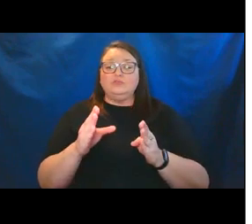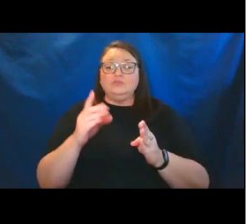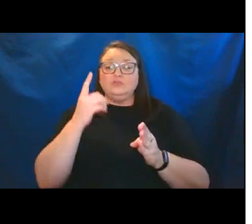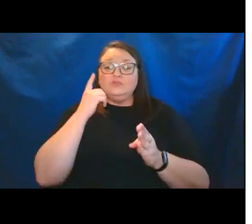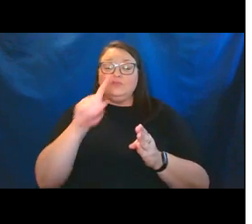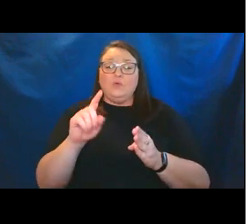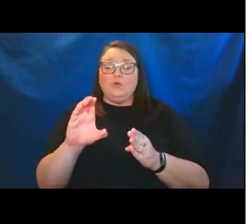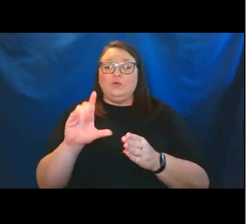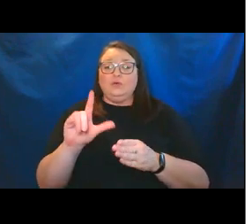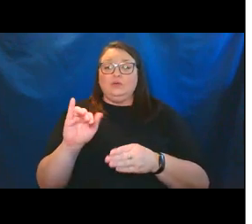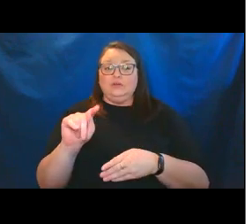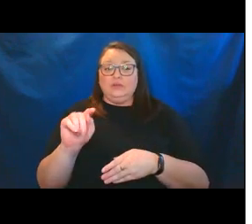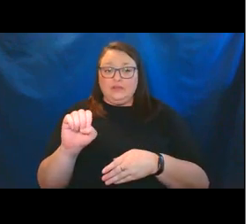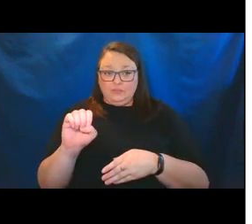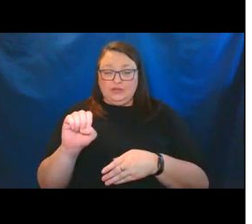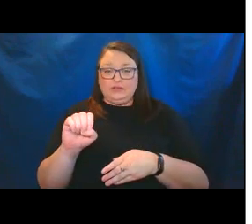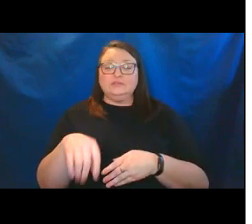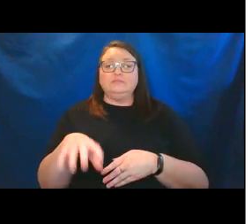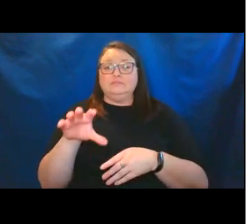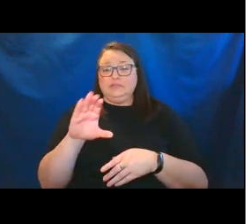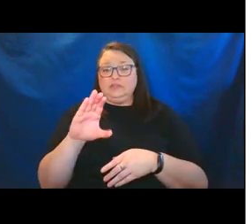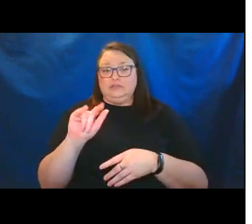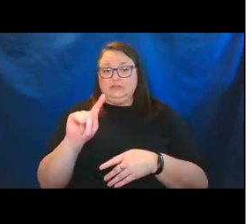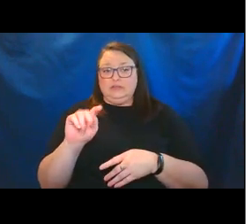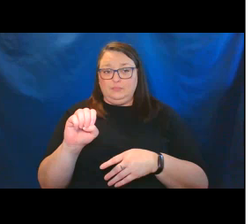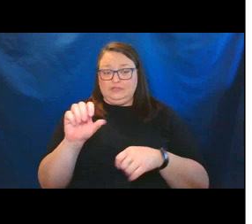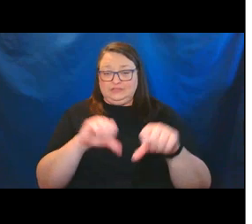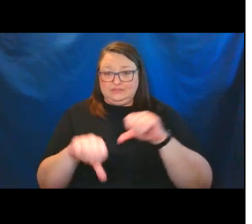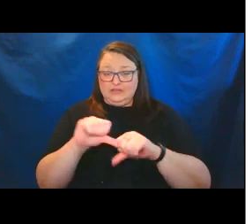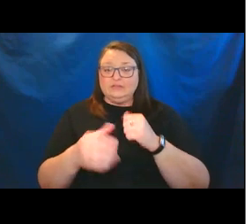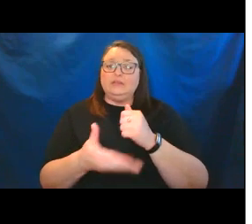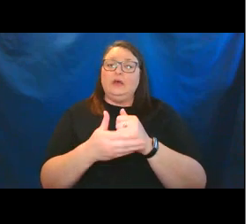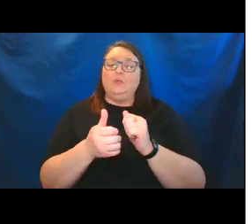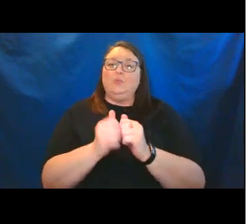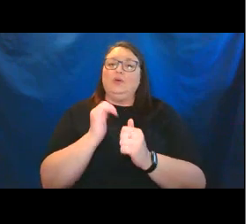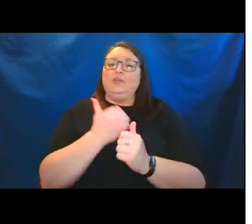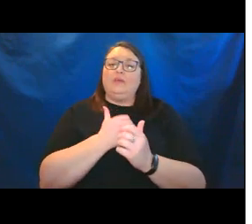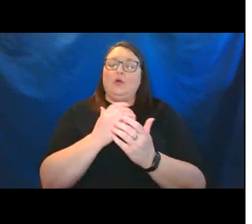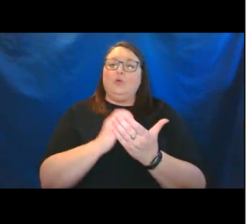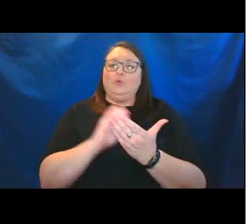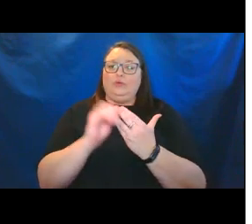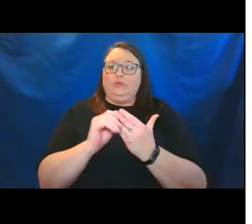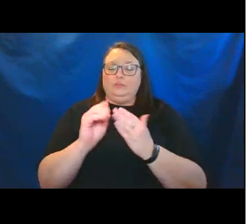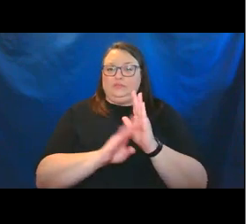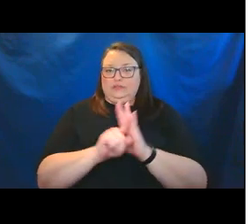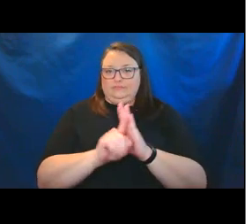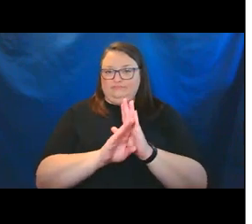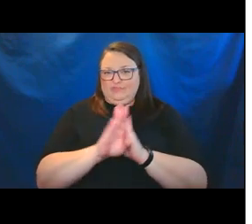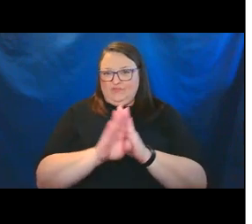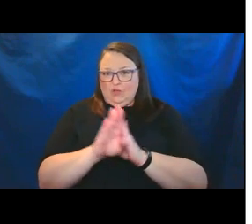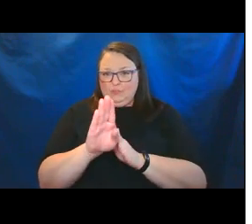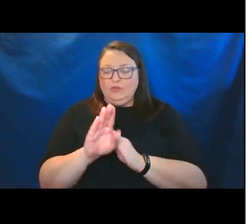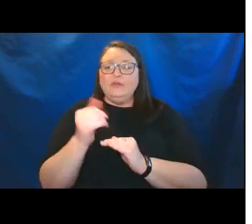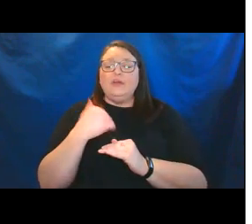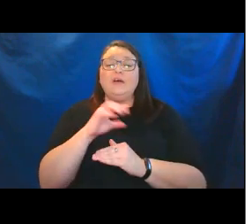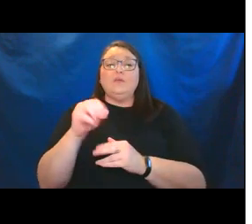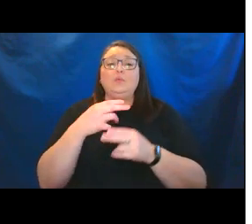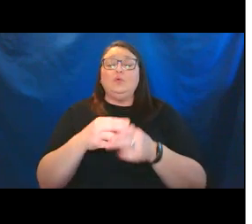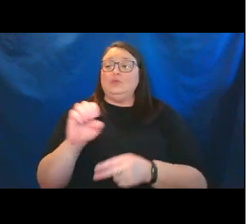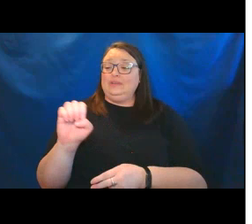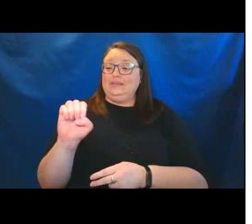climate and climate science, going to help us with our curriculum development. We have this company called eLearning, which is